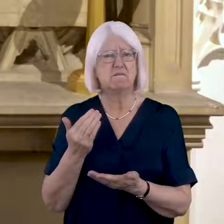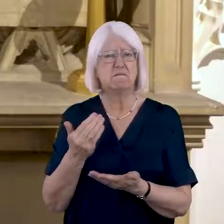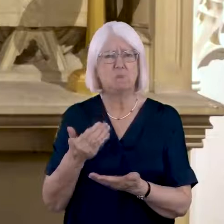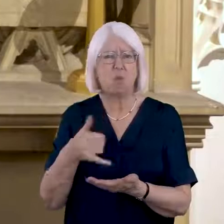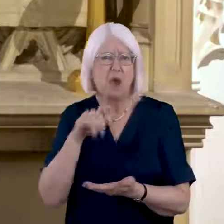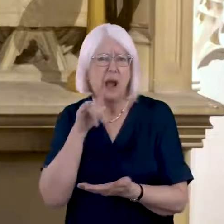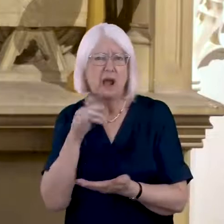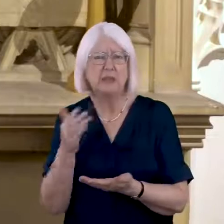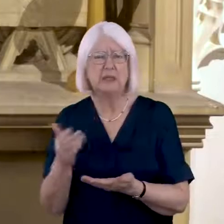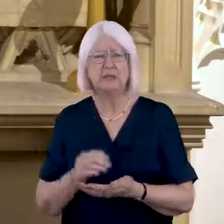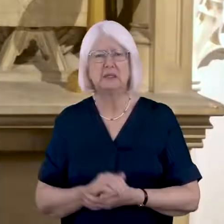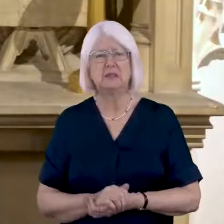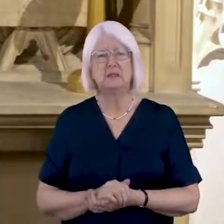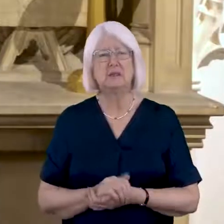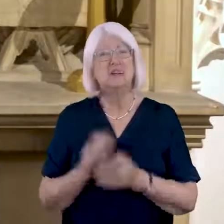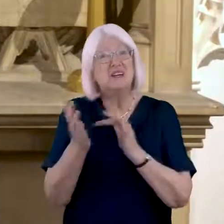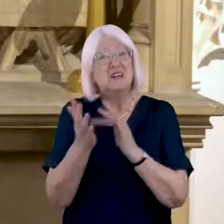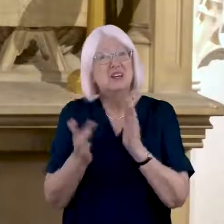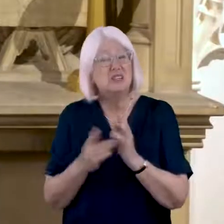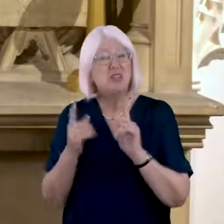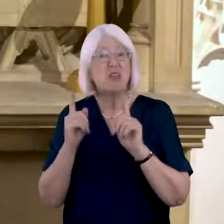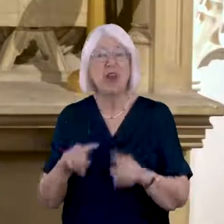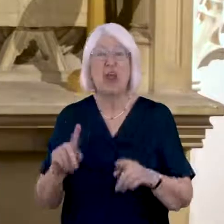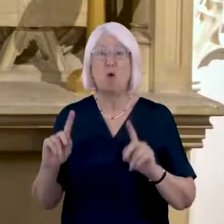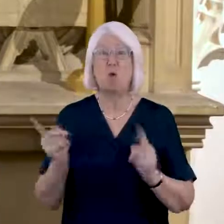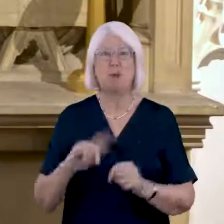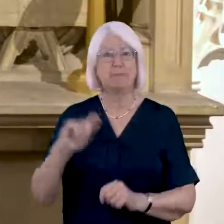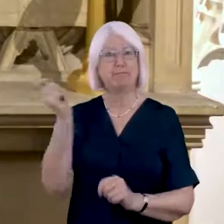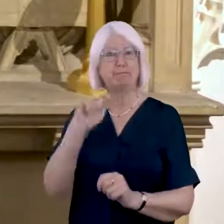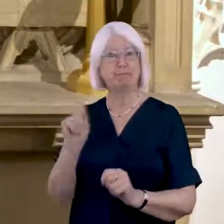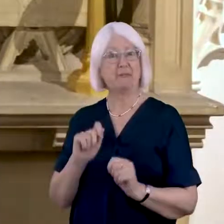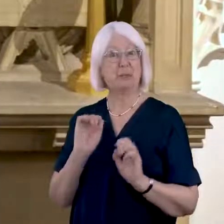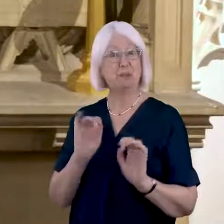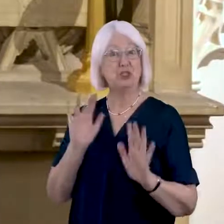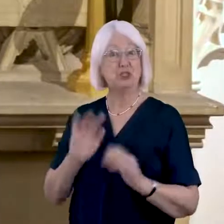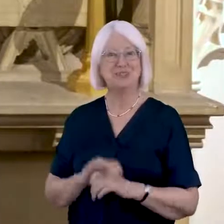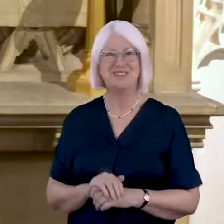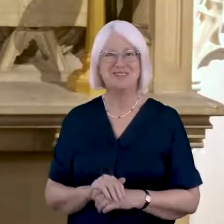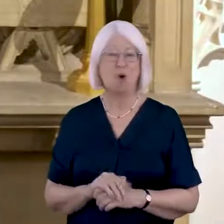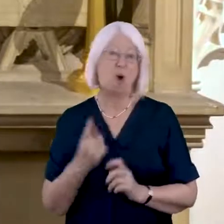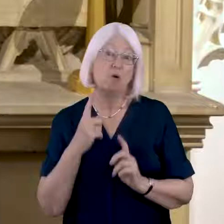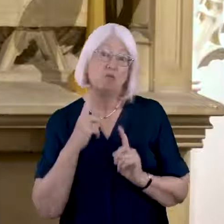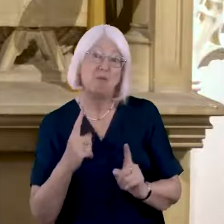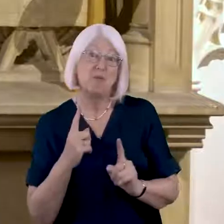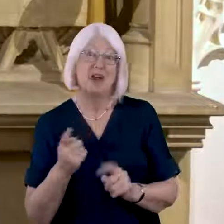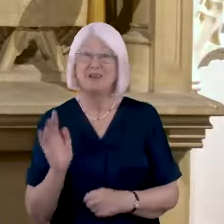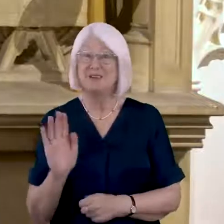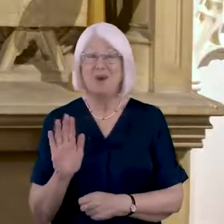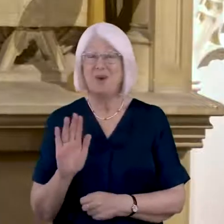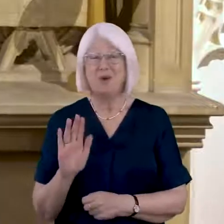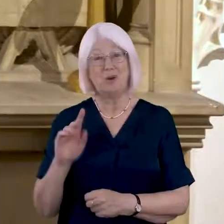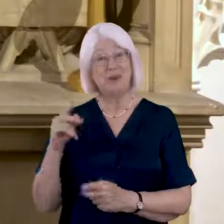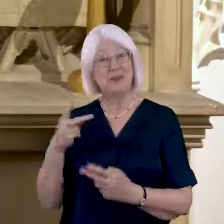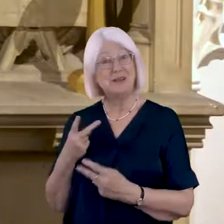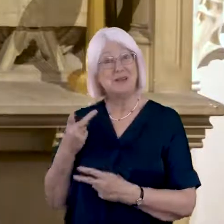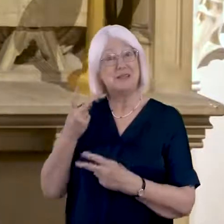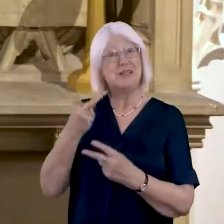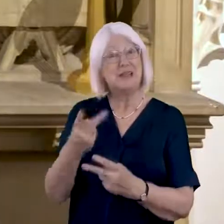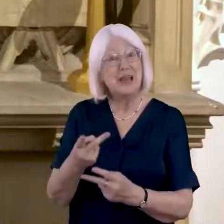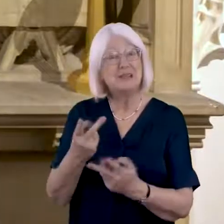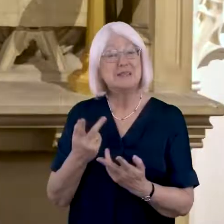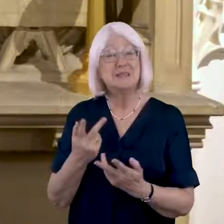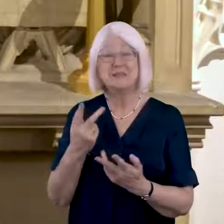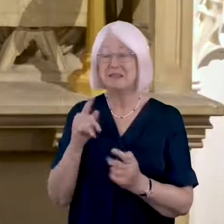Jesus is not present as a magician, nor as a great rabbi. He is there as a guest. Only he,